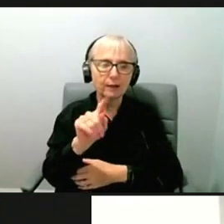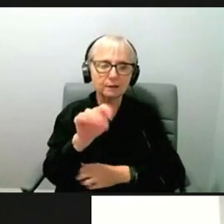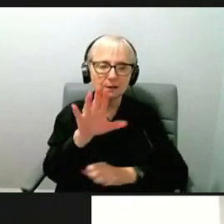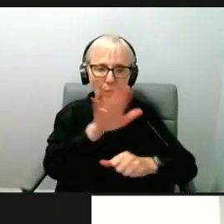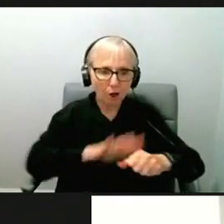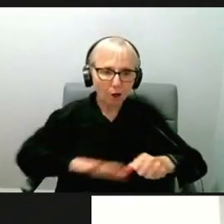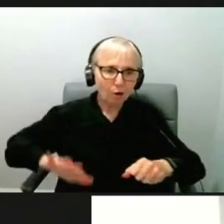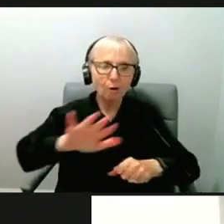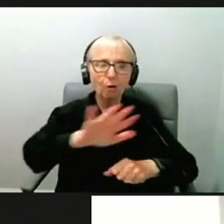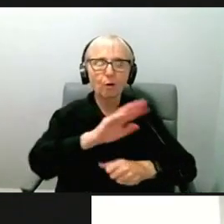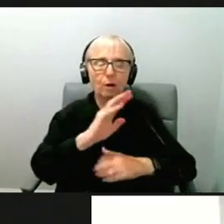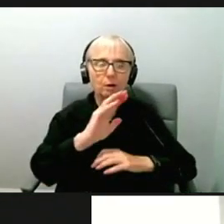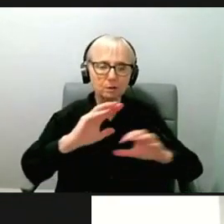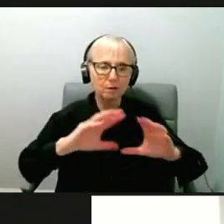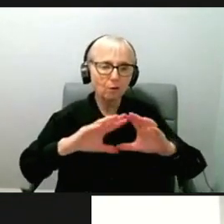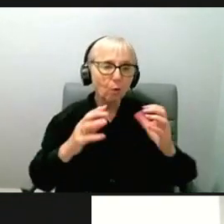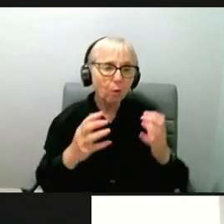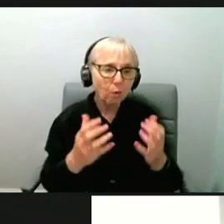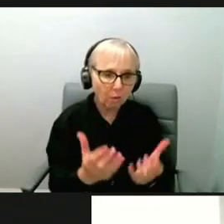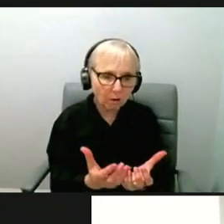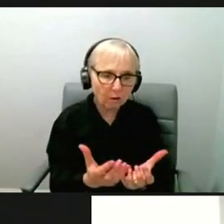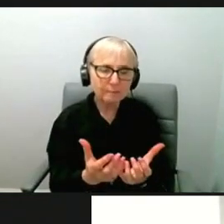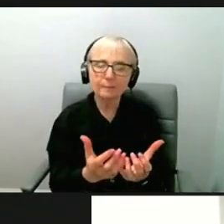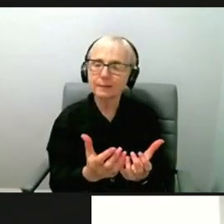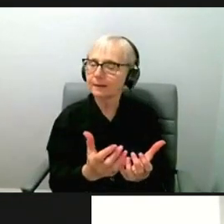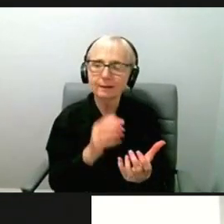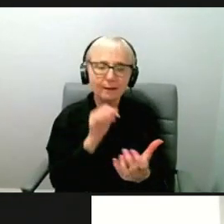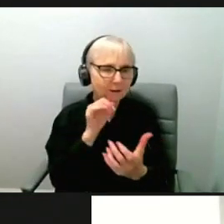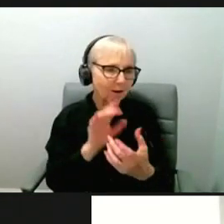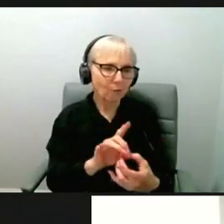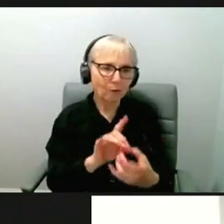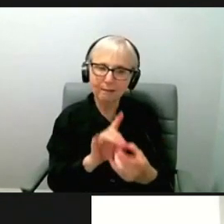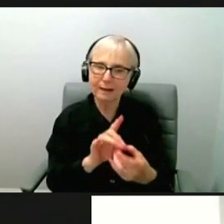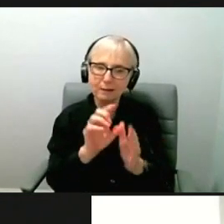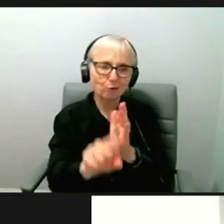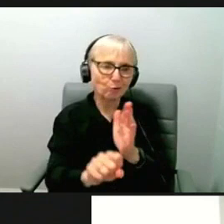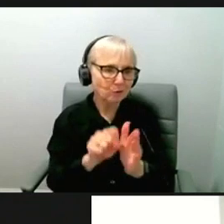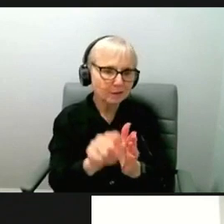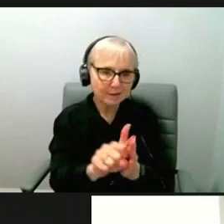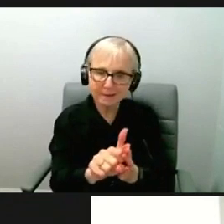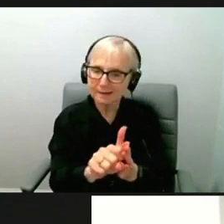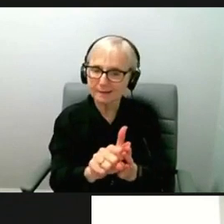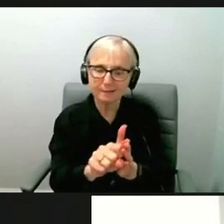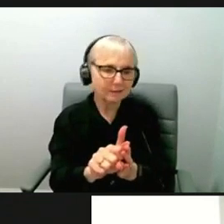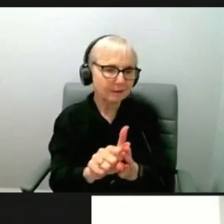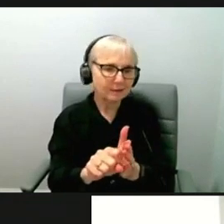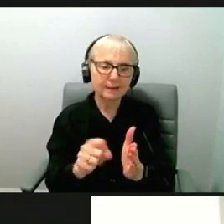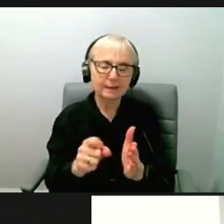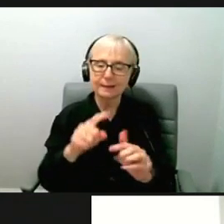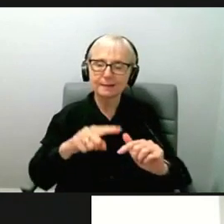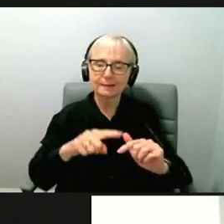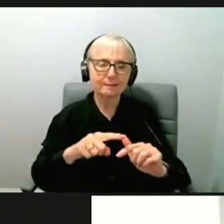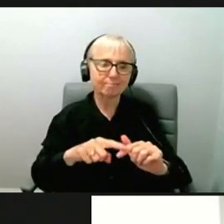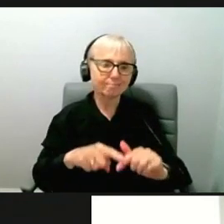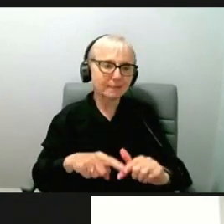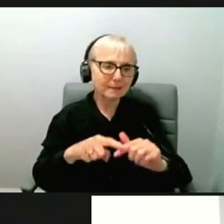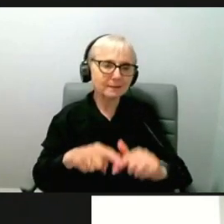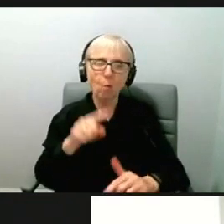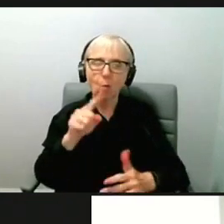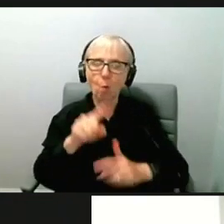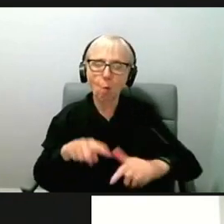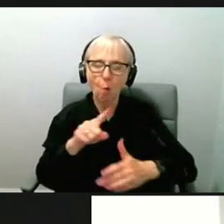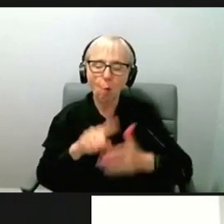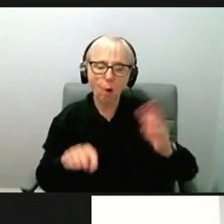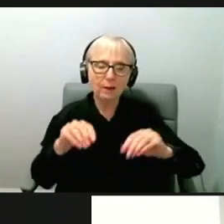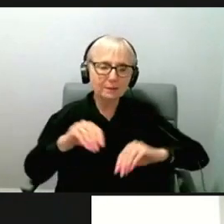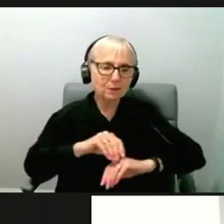they will likely be independent of season. It will be what's spreading around, what's becoming the most